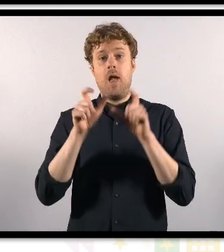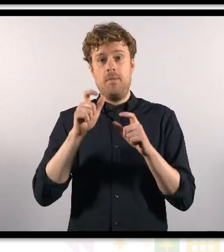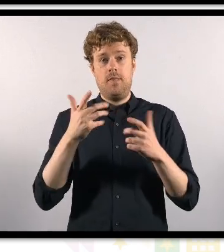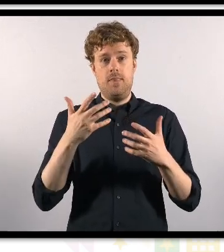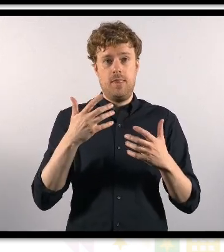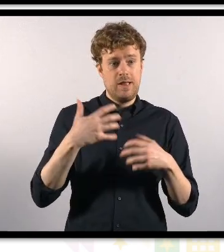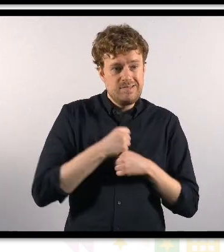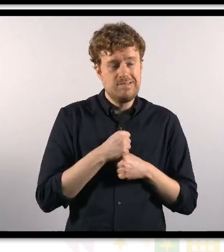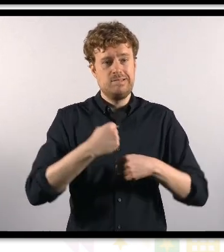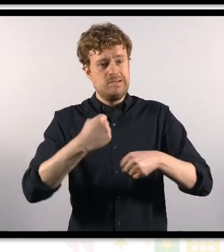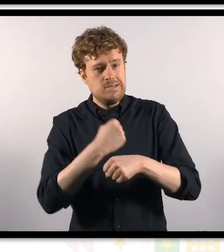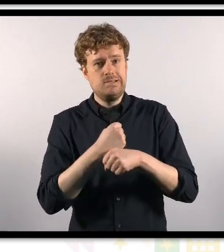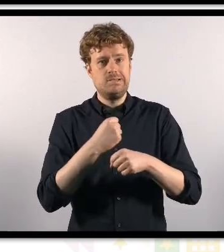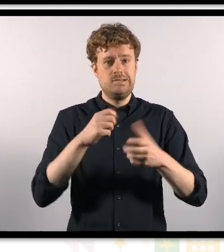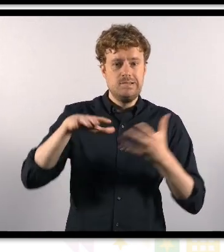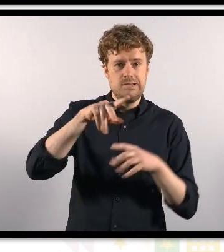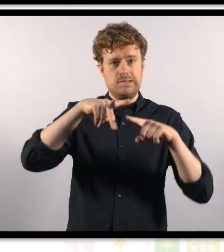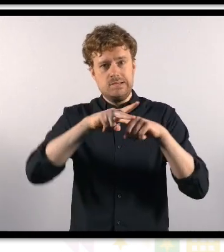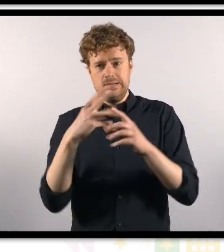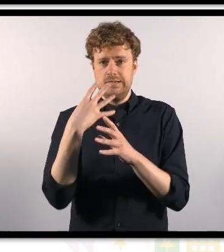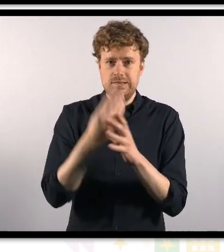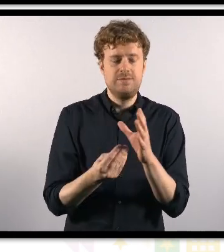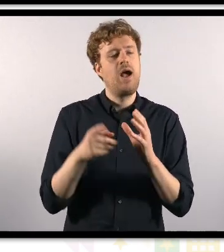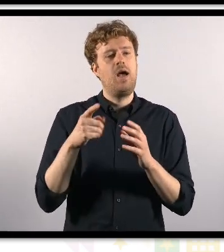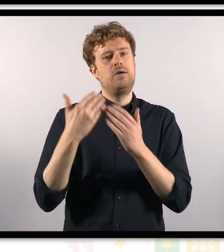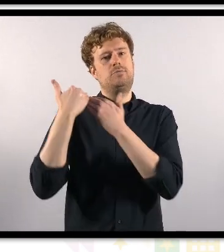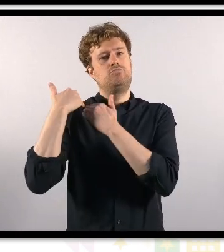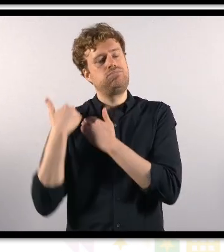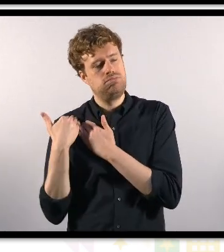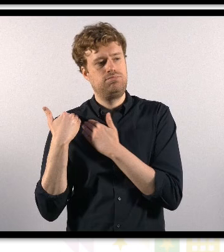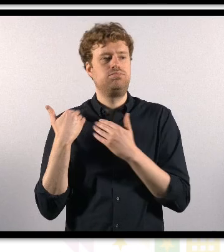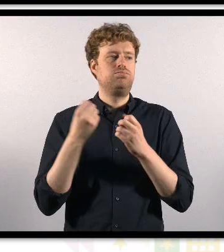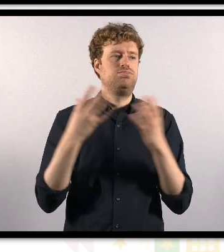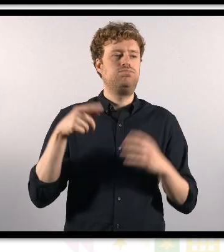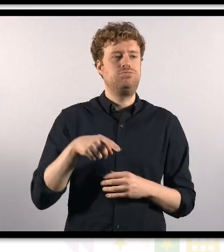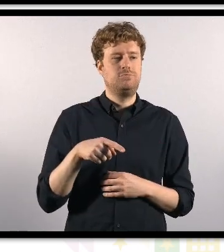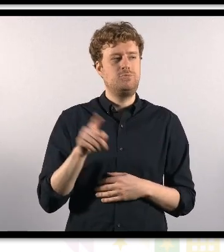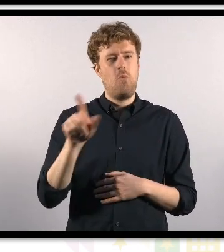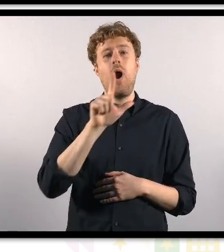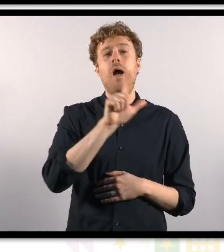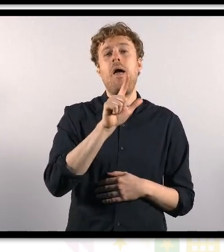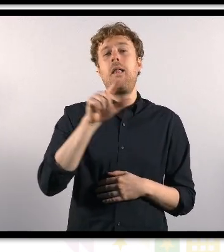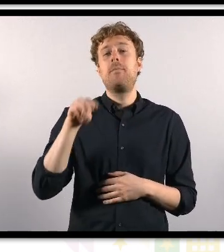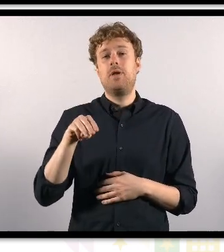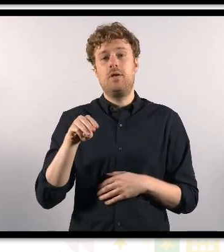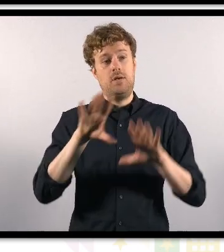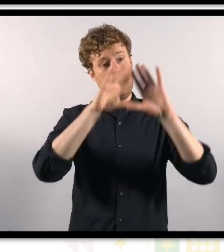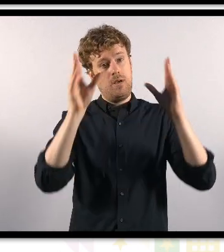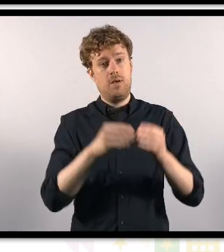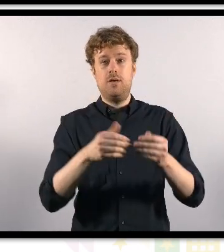the realization that AI and engineering are in a love-love relationship, and it is important for us